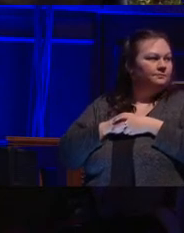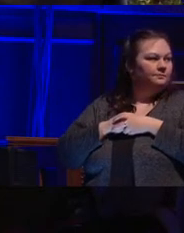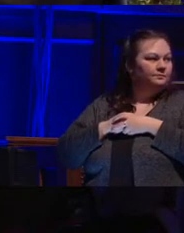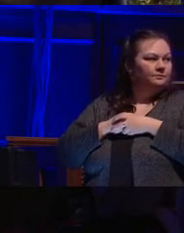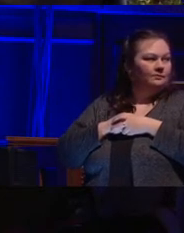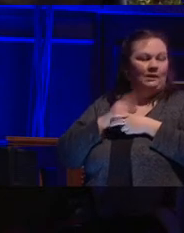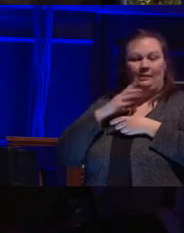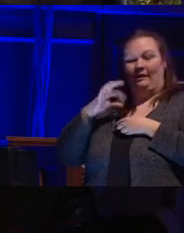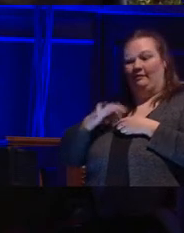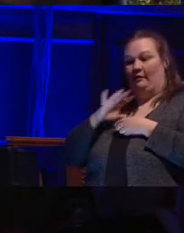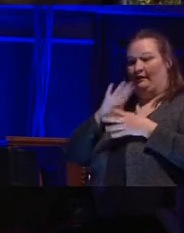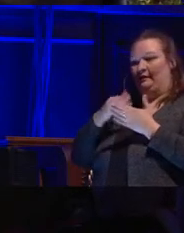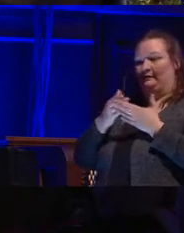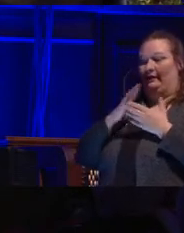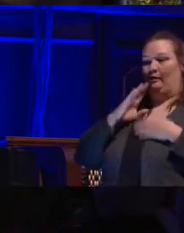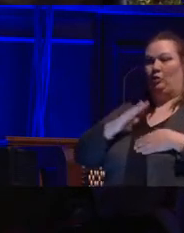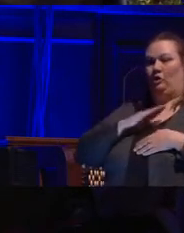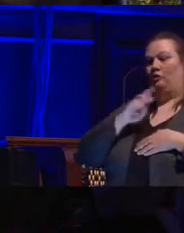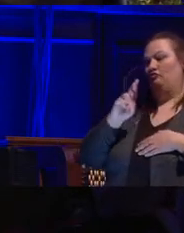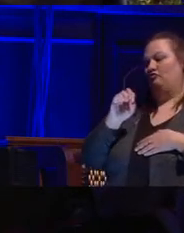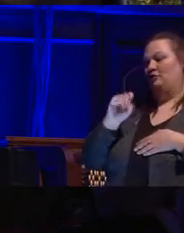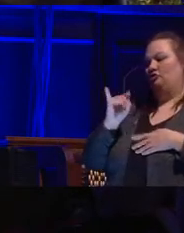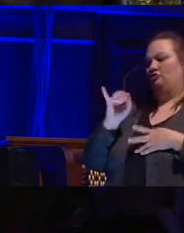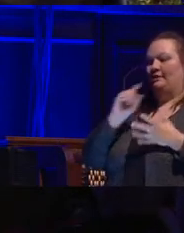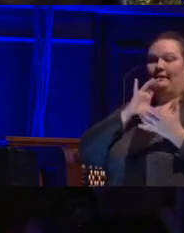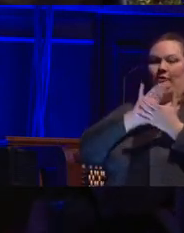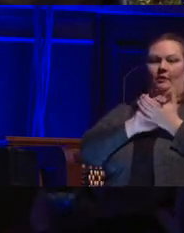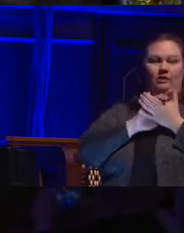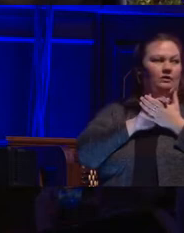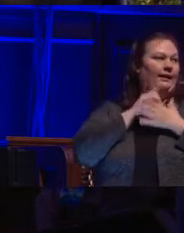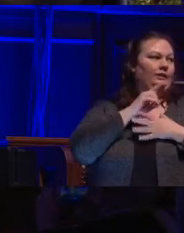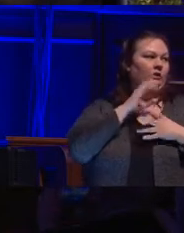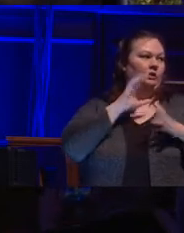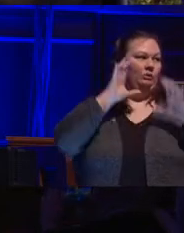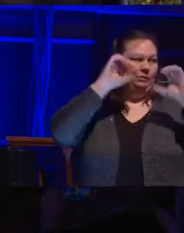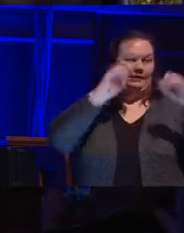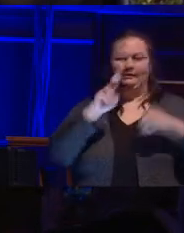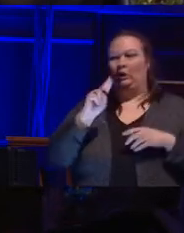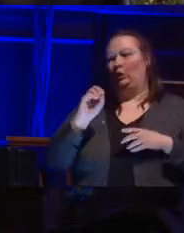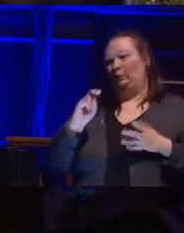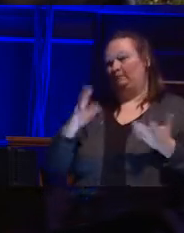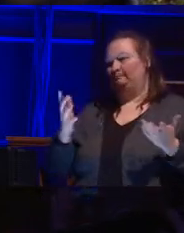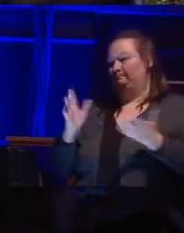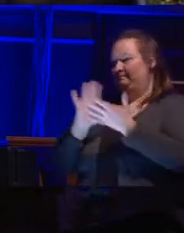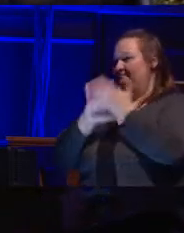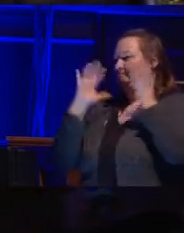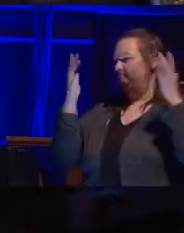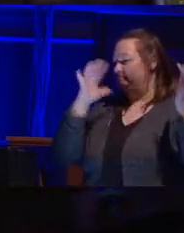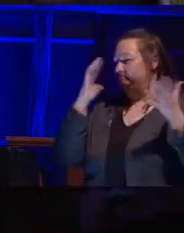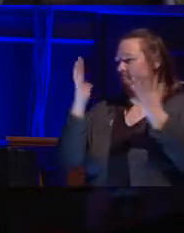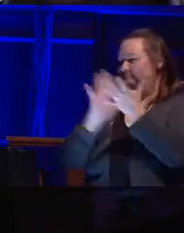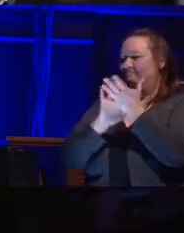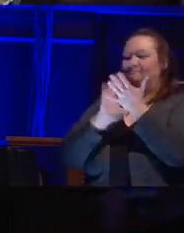On behalf of the entire Board of Regents, I congratulate you, President Ono.